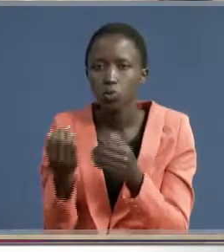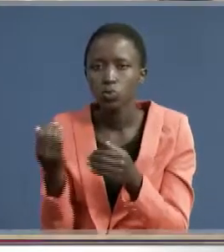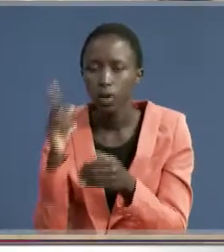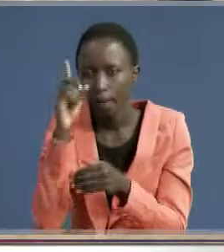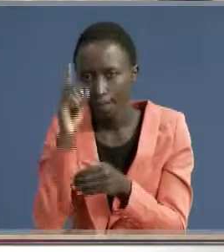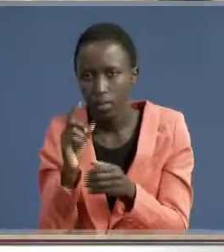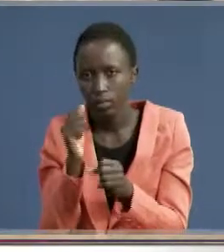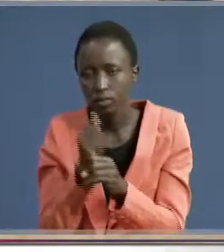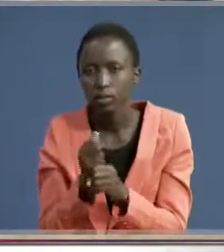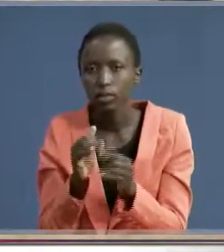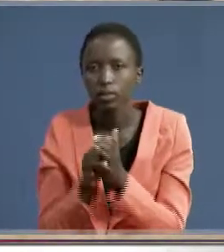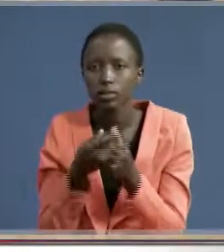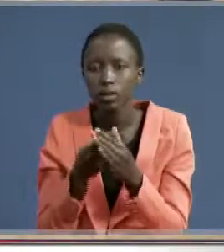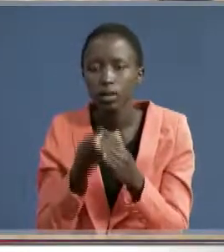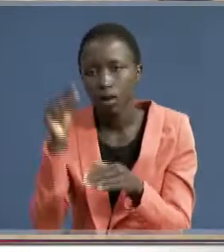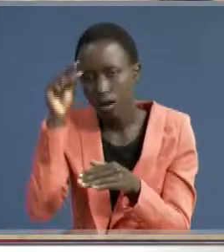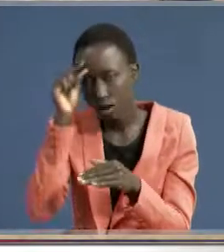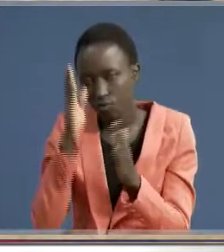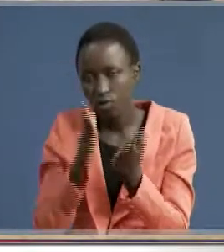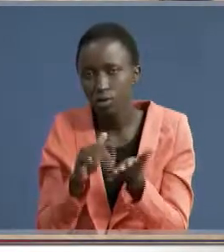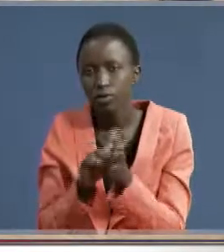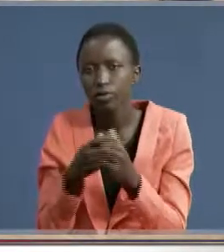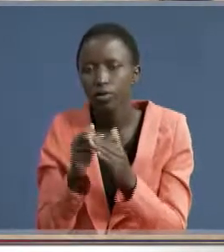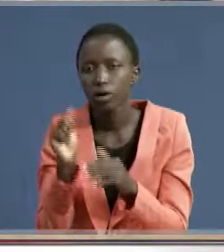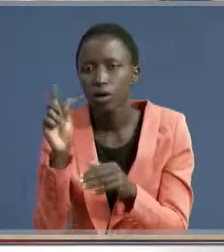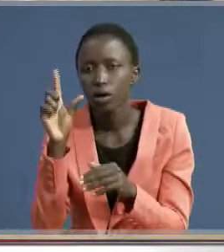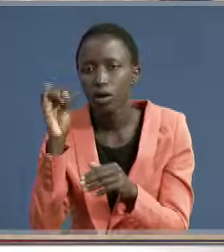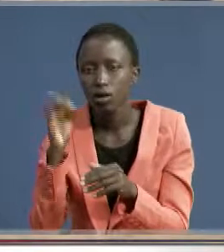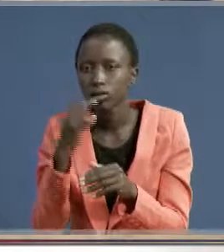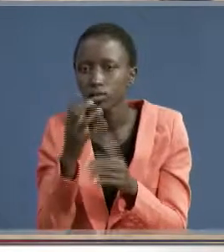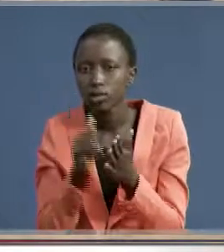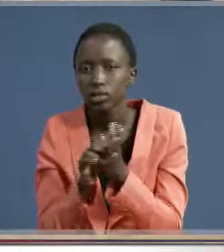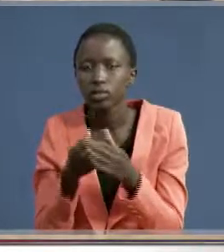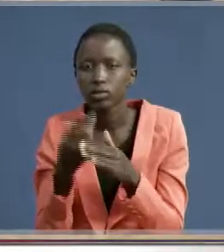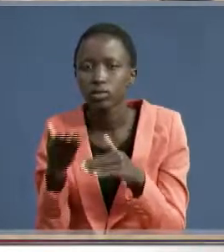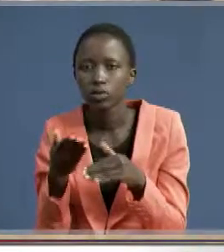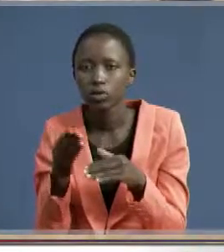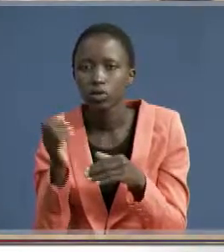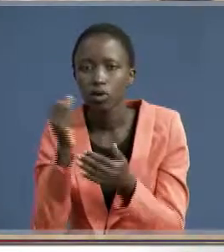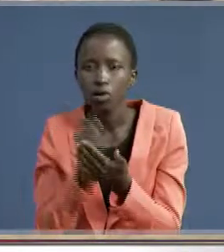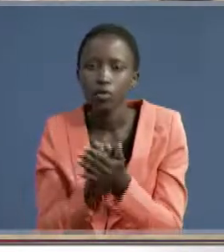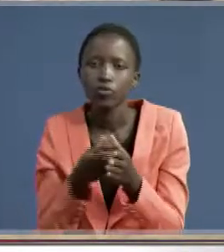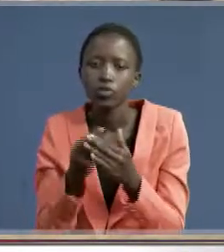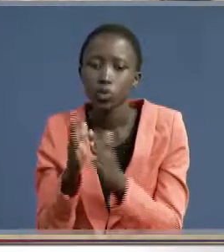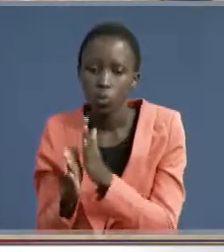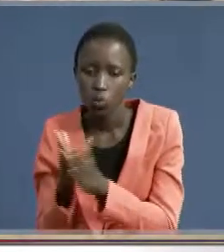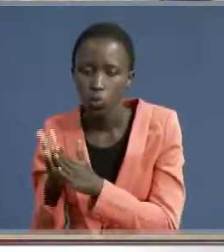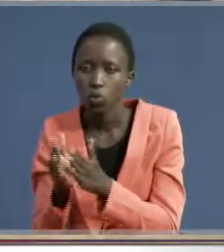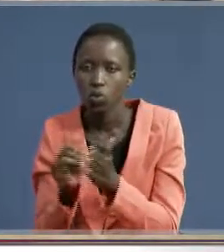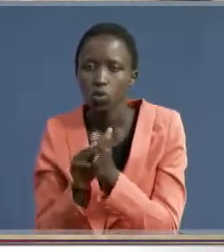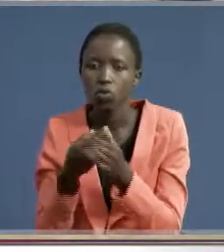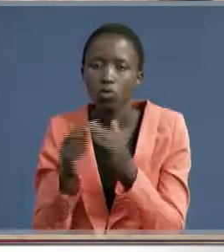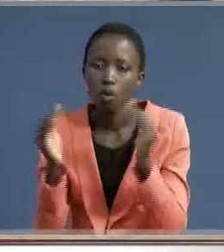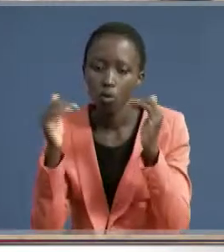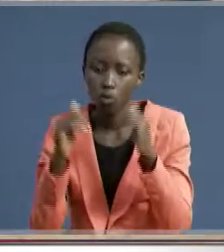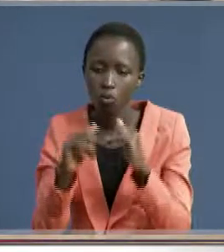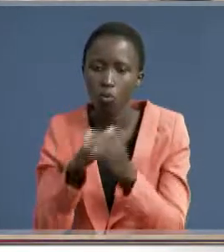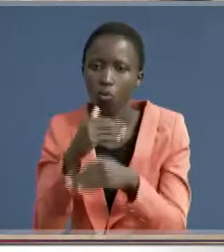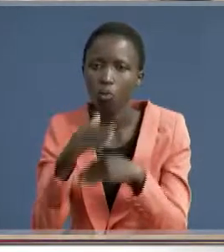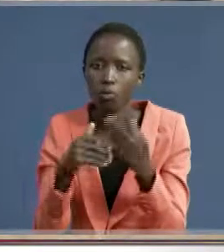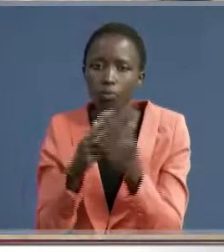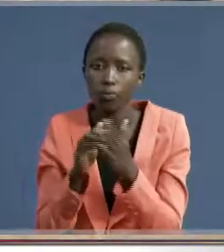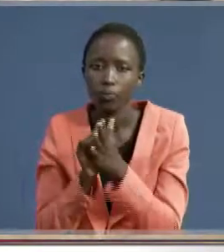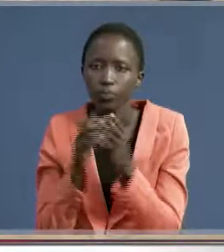carried out. Governor Ali Korane, on the other hand, said that his office will organize a major conference for all